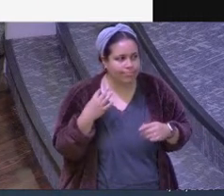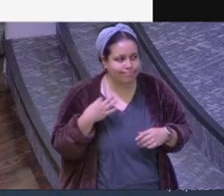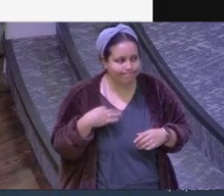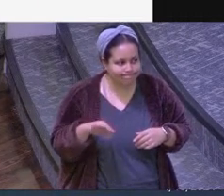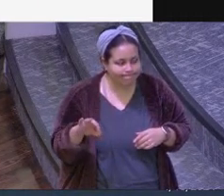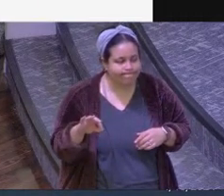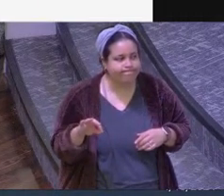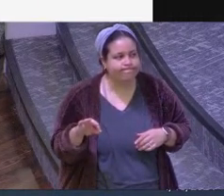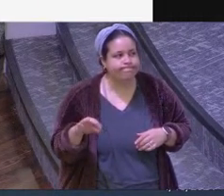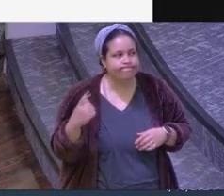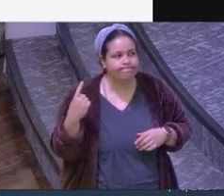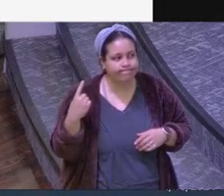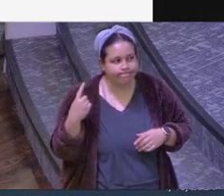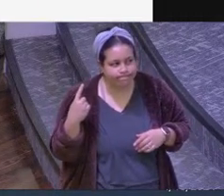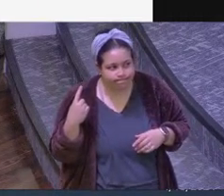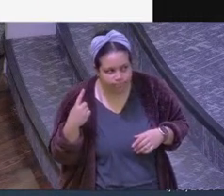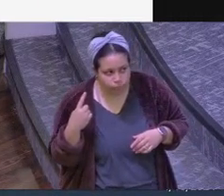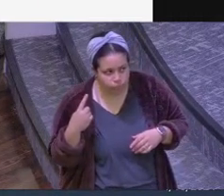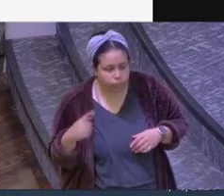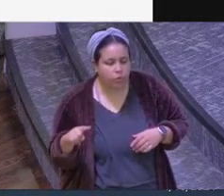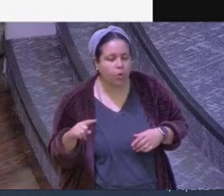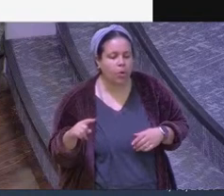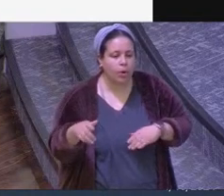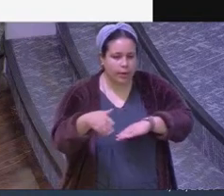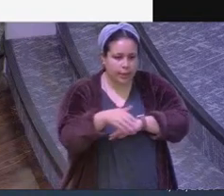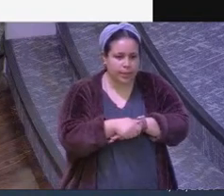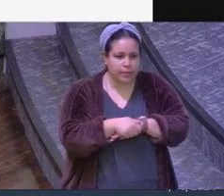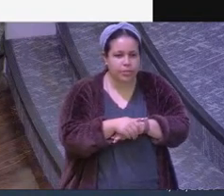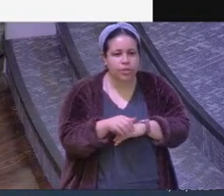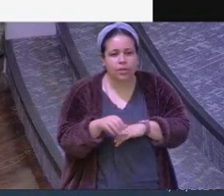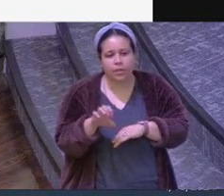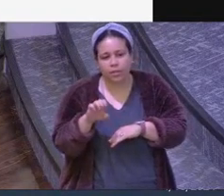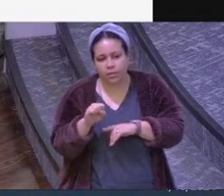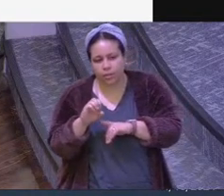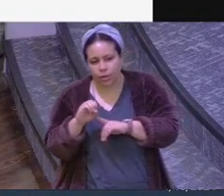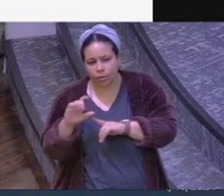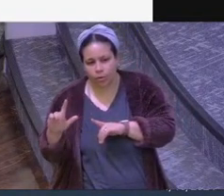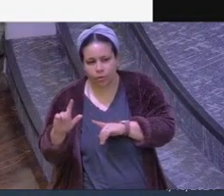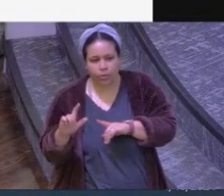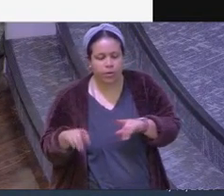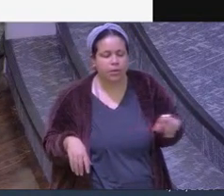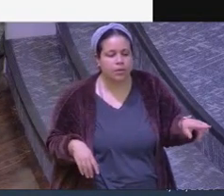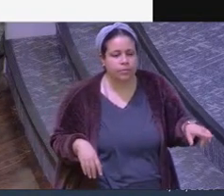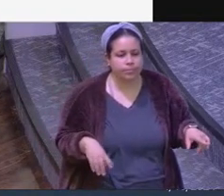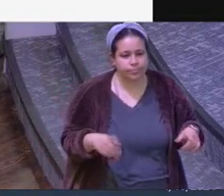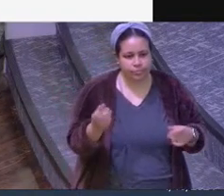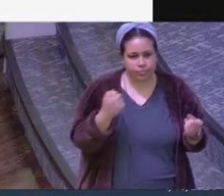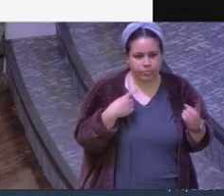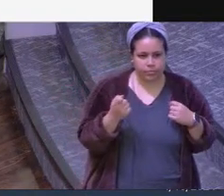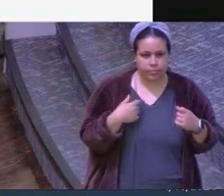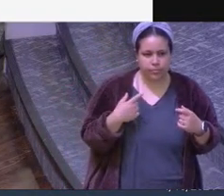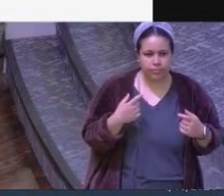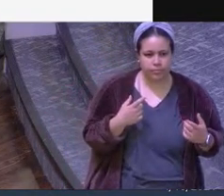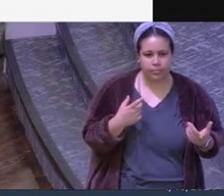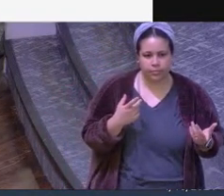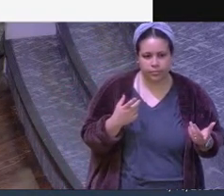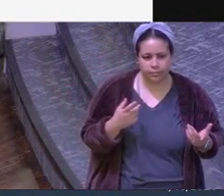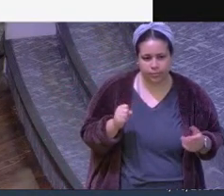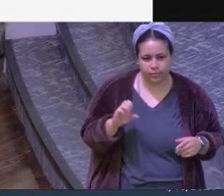for our our English learning students. But if y'all have any questions on that later, I know Dr. Scott can